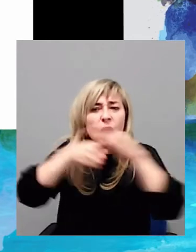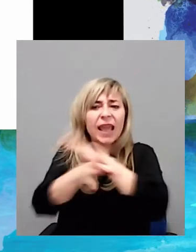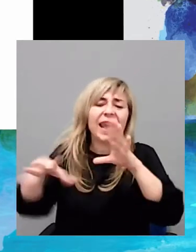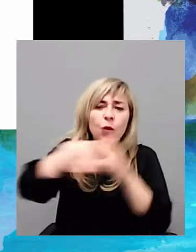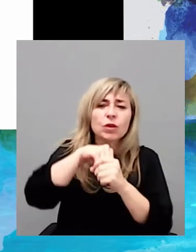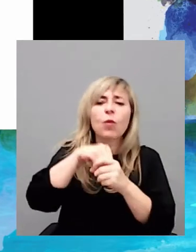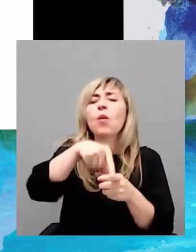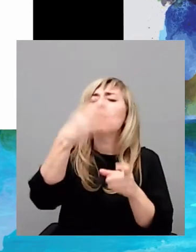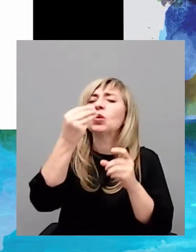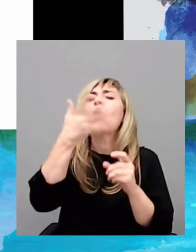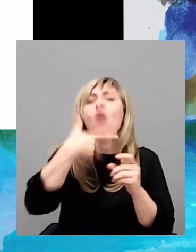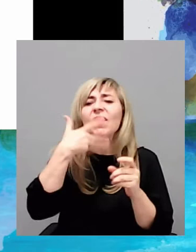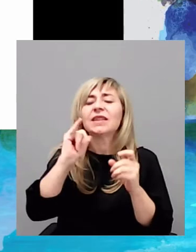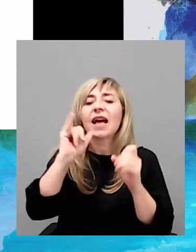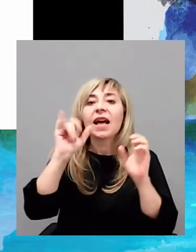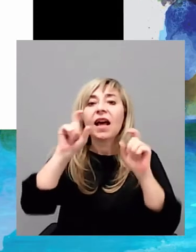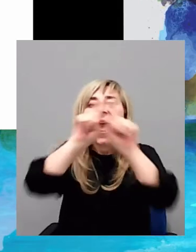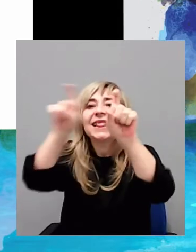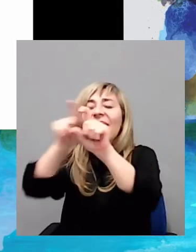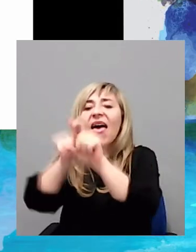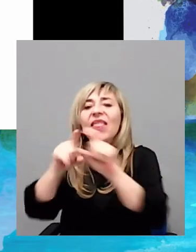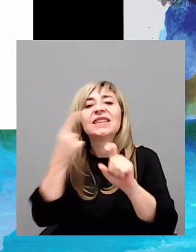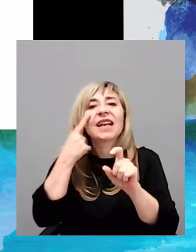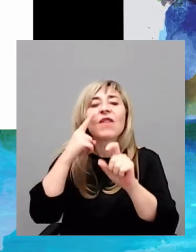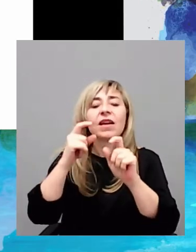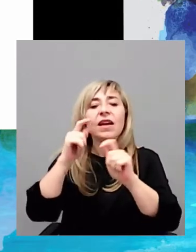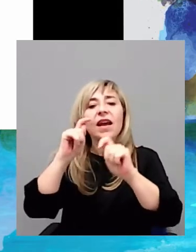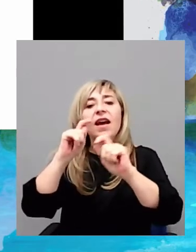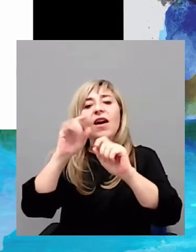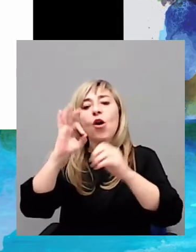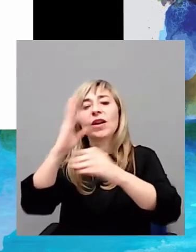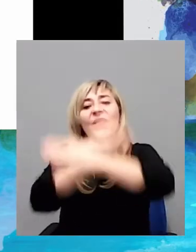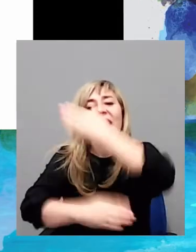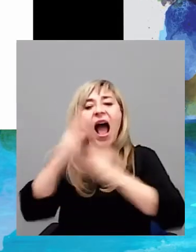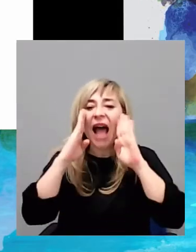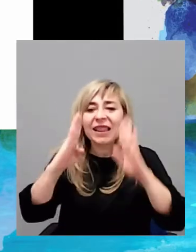closely linked to organizations of people with disabilities at the university.